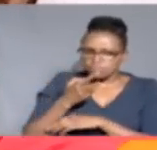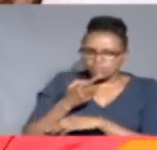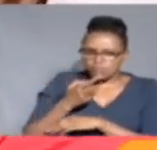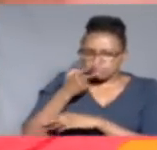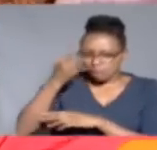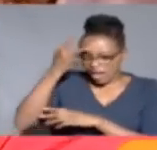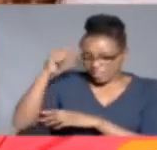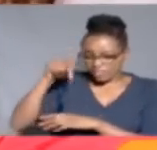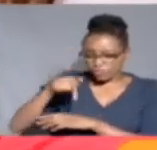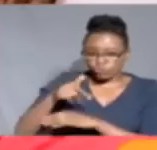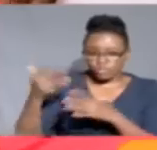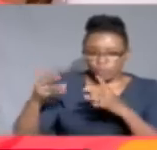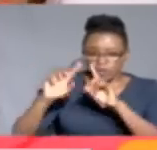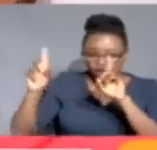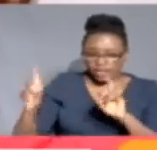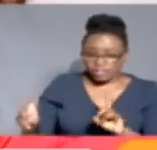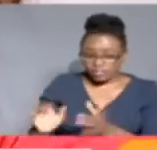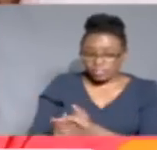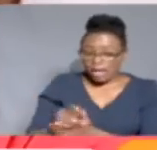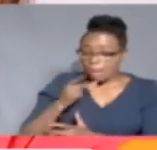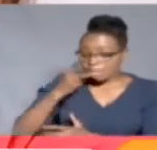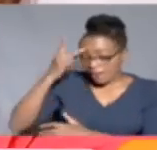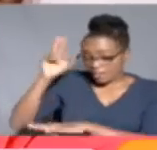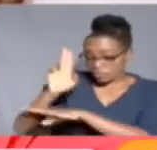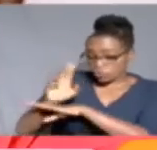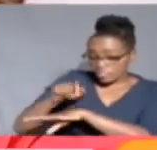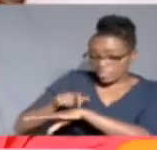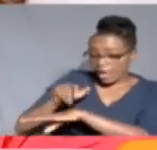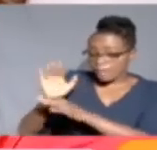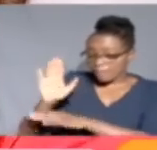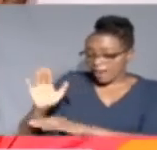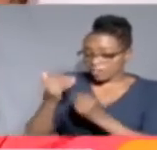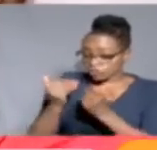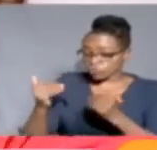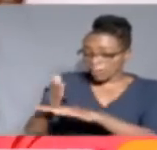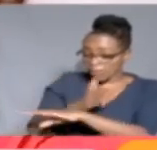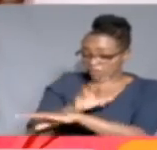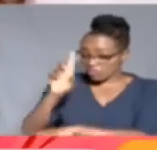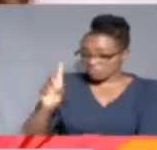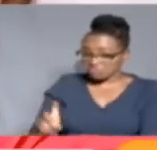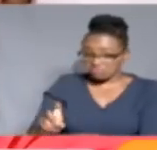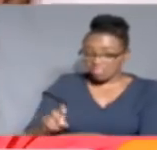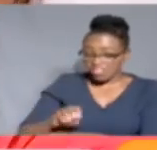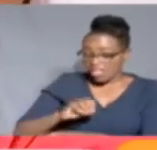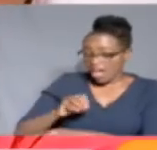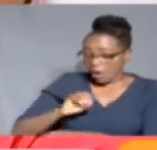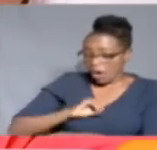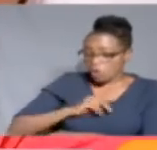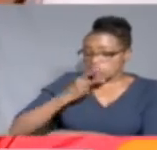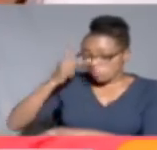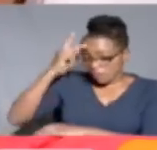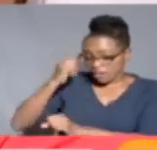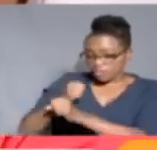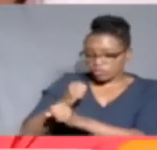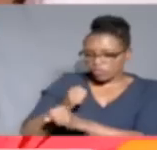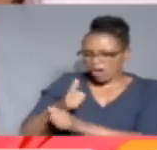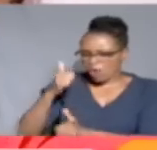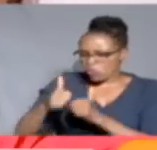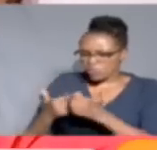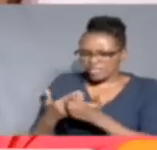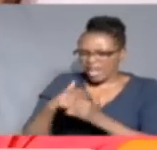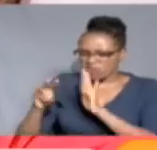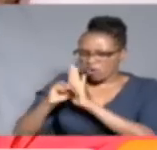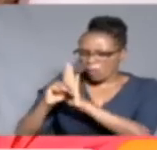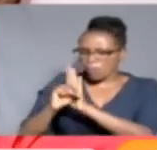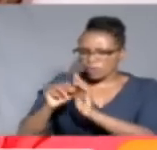parent today? Right. Well, is the parent spending time with their children the way we used to, the way the old parents used to? What kind of models do we have in the